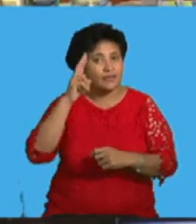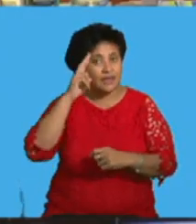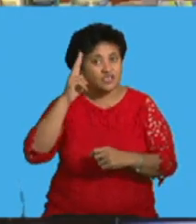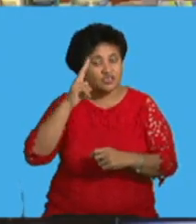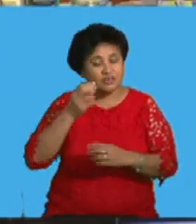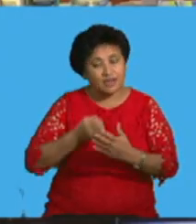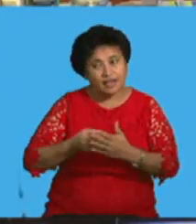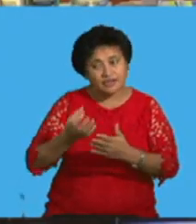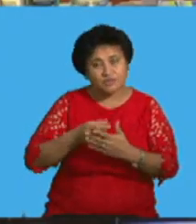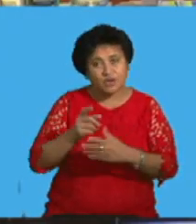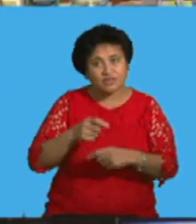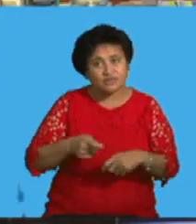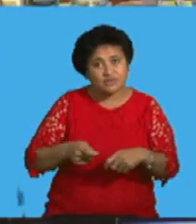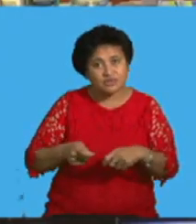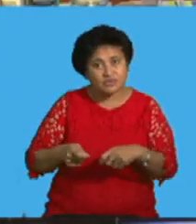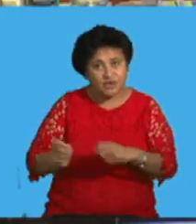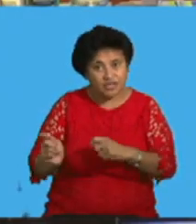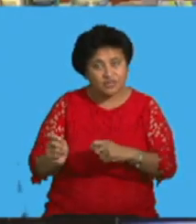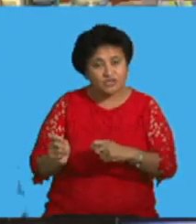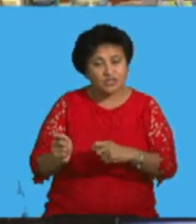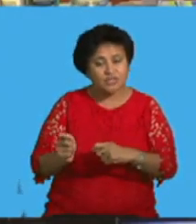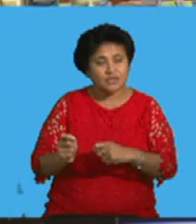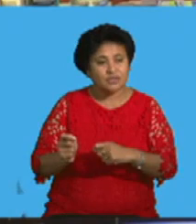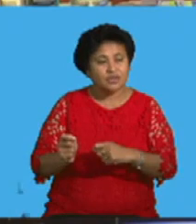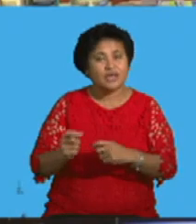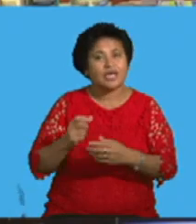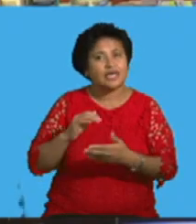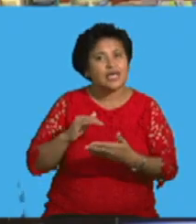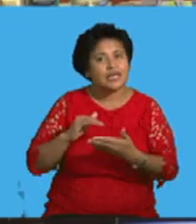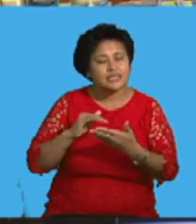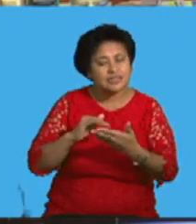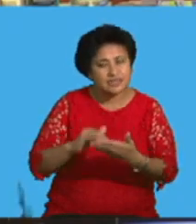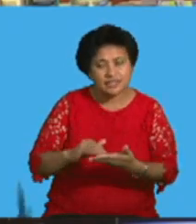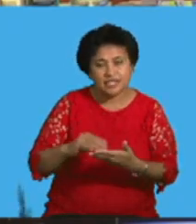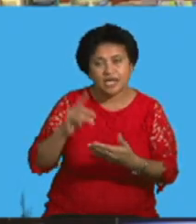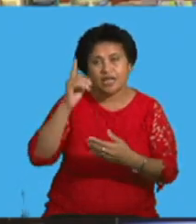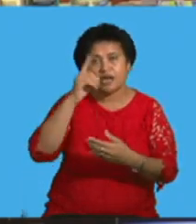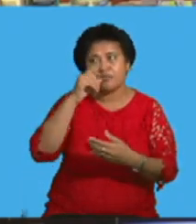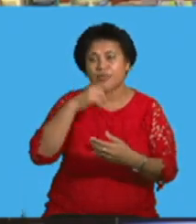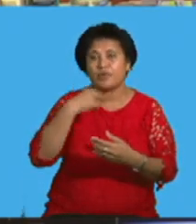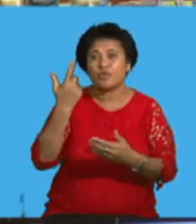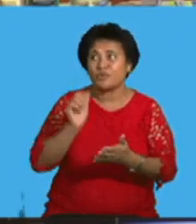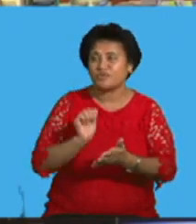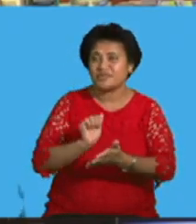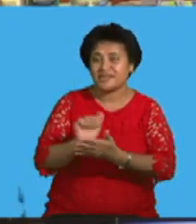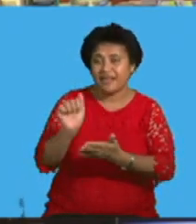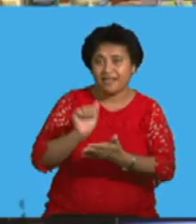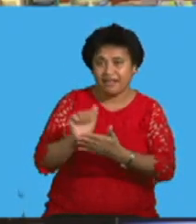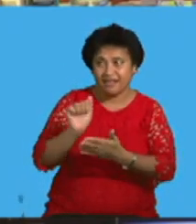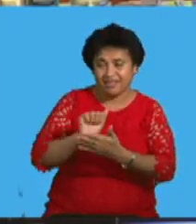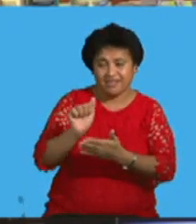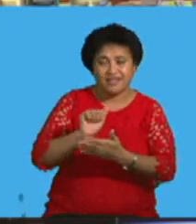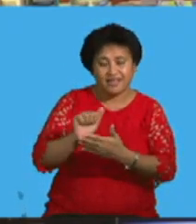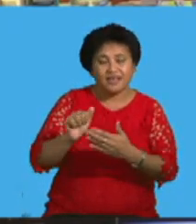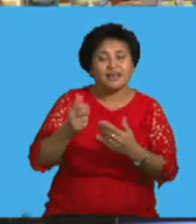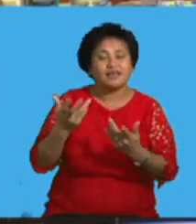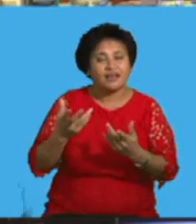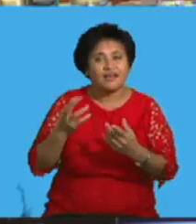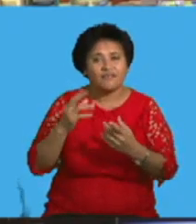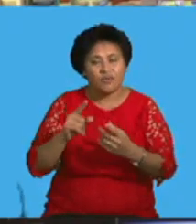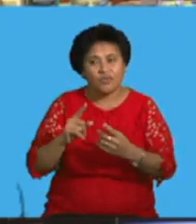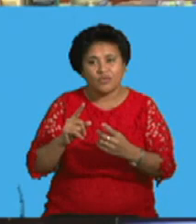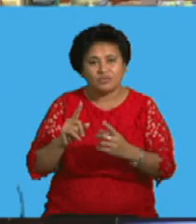Strategy assists existing and new exporters in achieving competitiveness, value addition, export